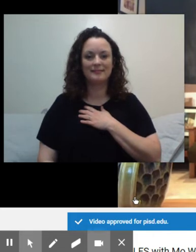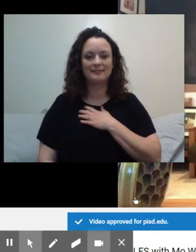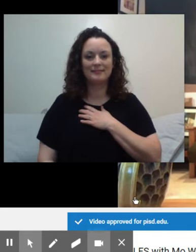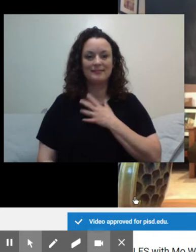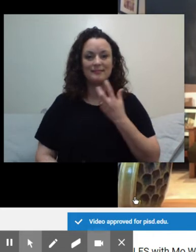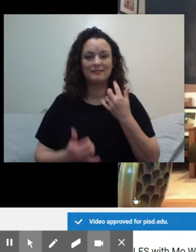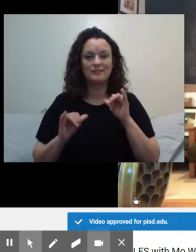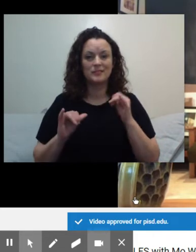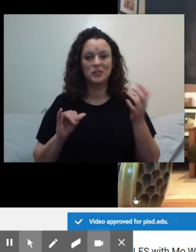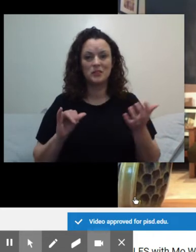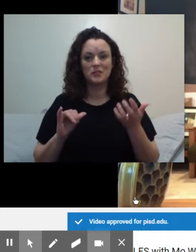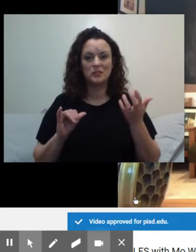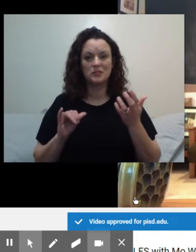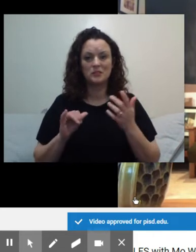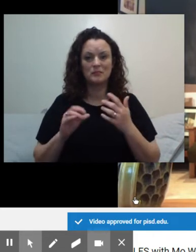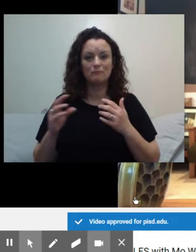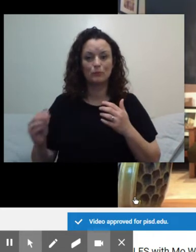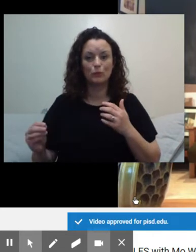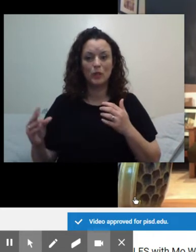You're still here.